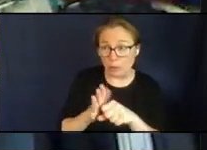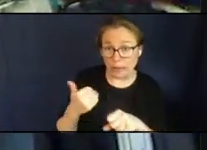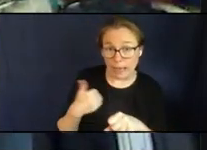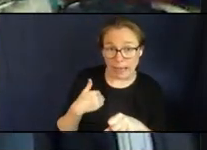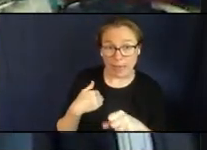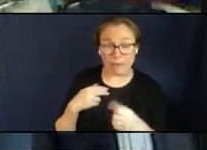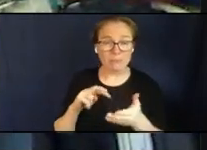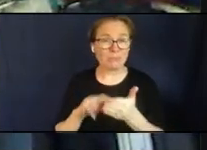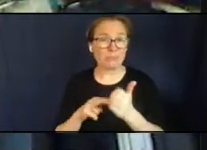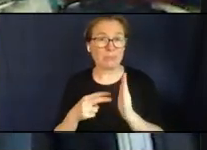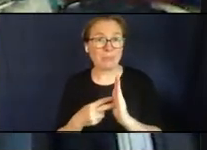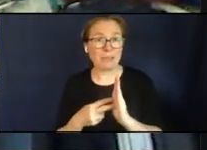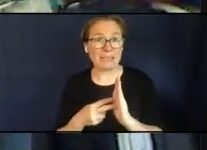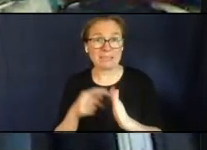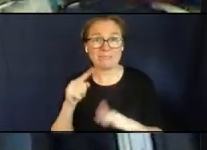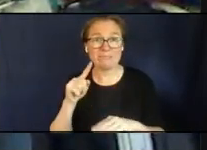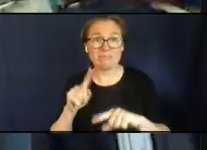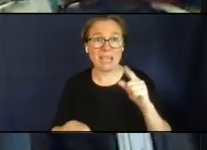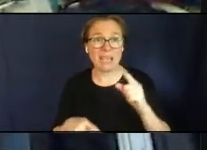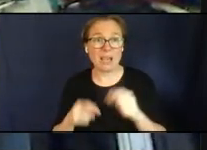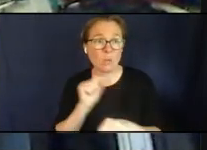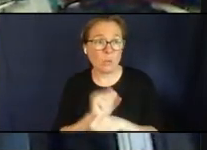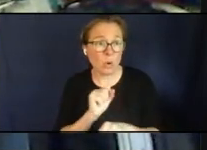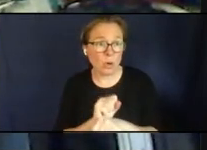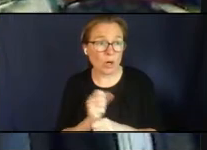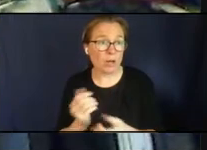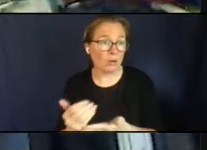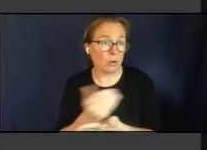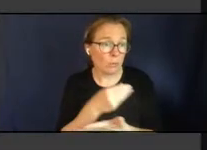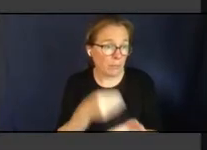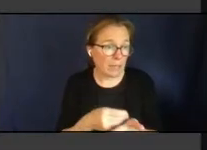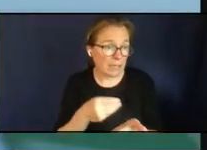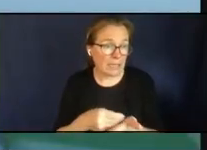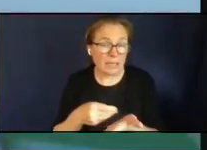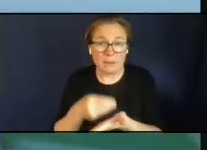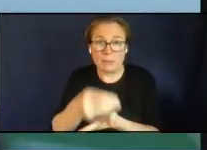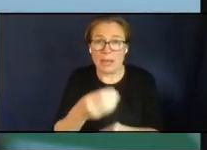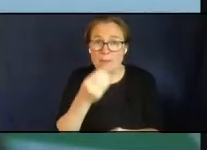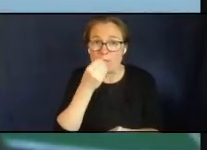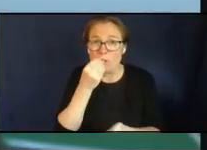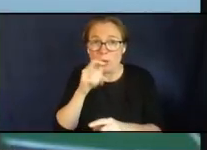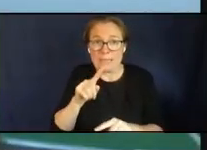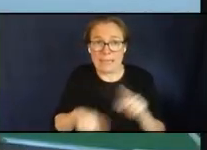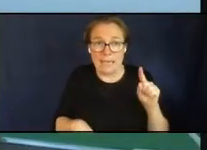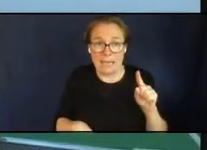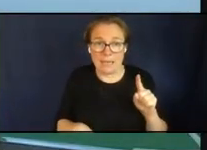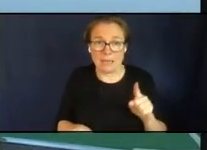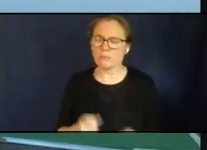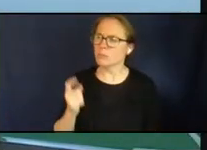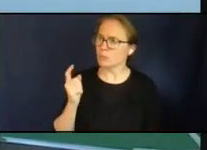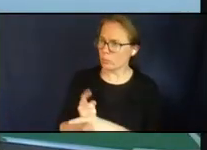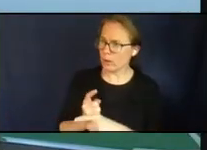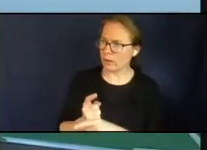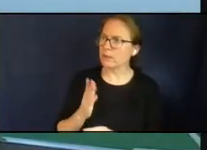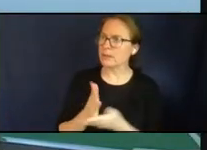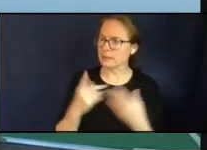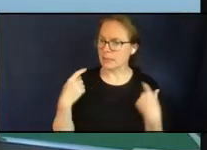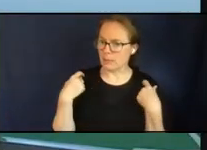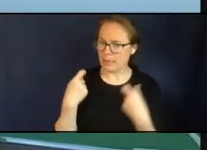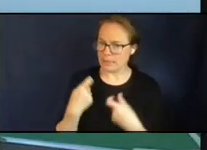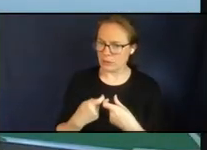eat. And so these are some. Yeah, I think in some of the Latino communities that we've been involved in, some people say there's a